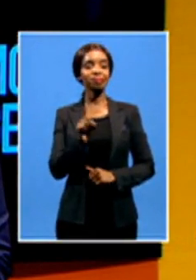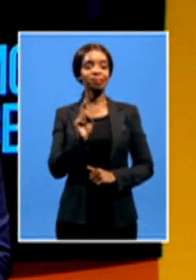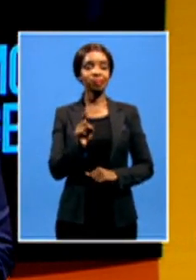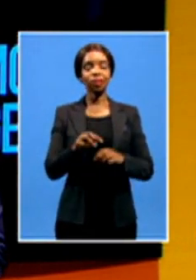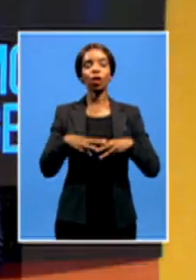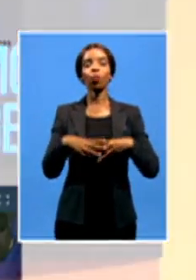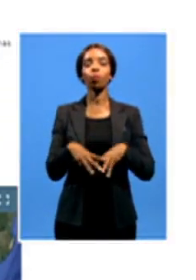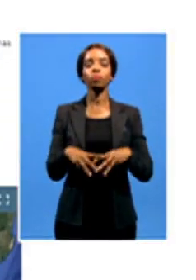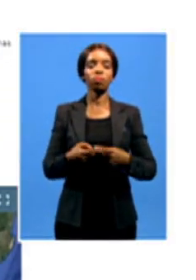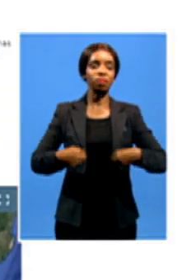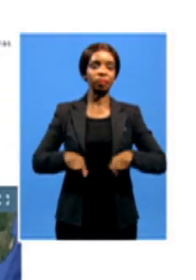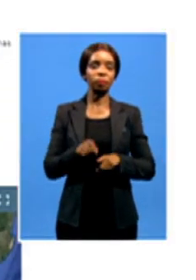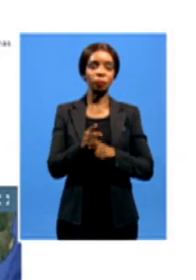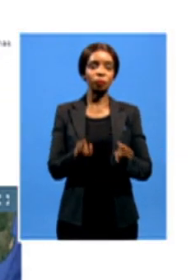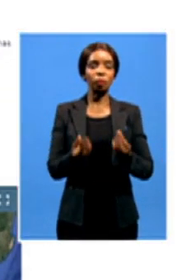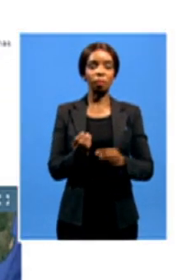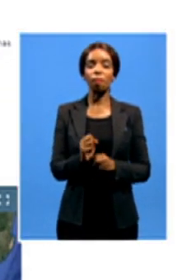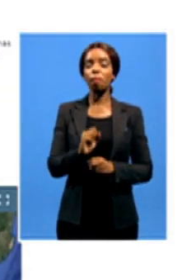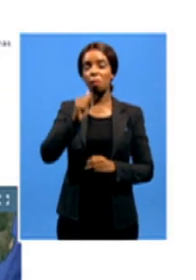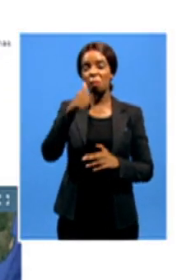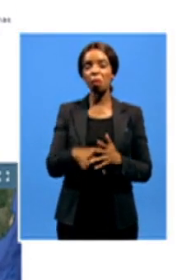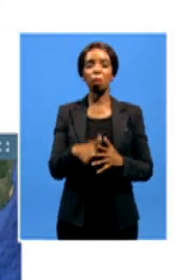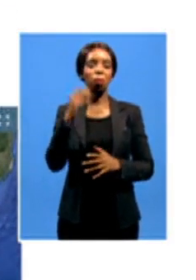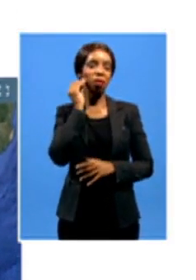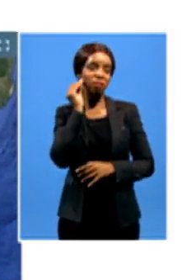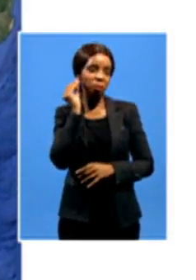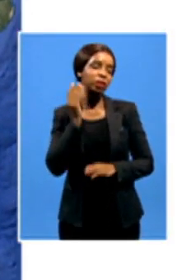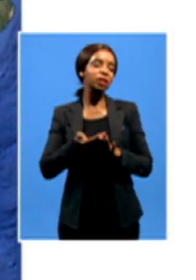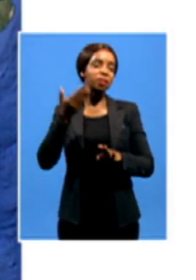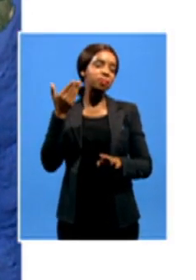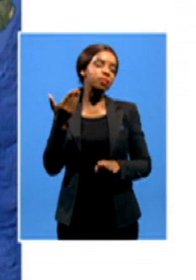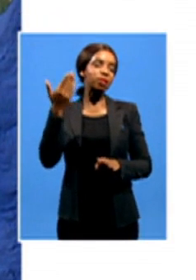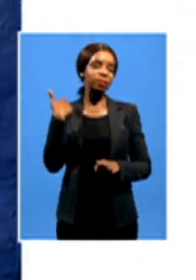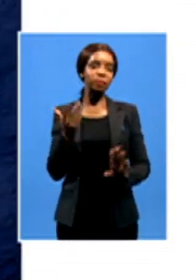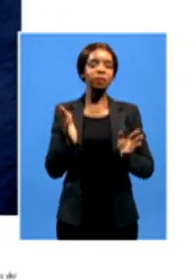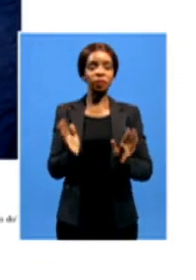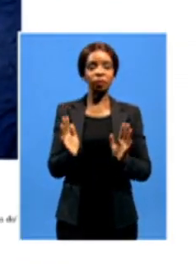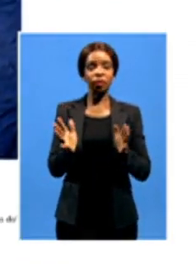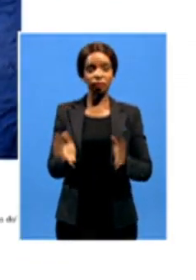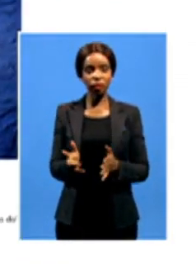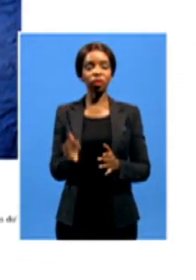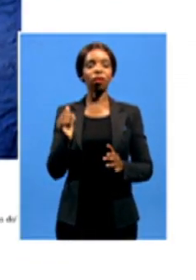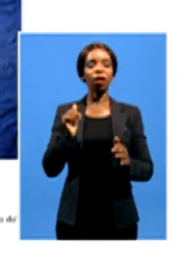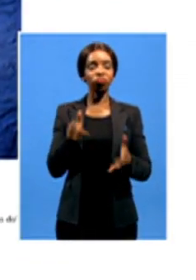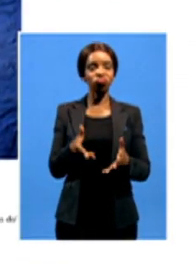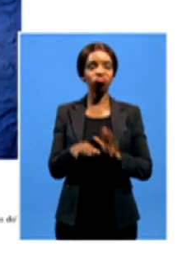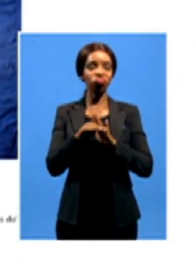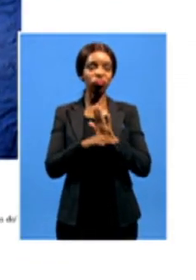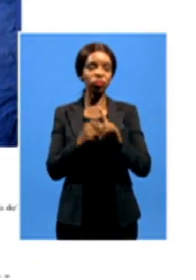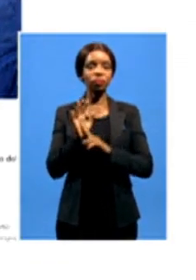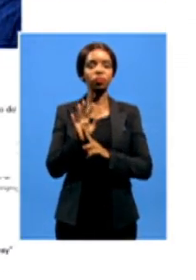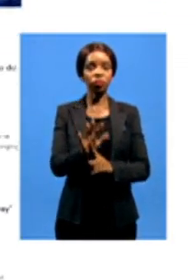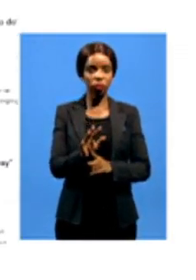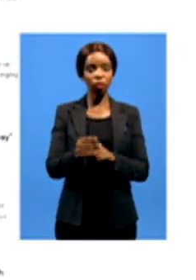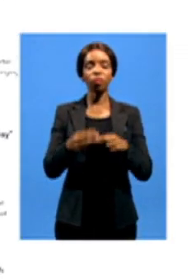our website. This is where you find all the information, previous episodes of Democracy Gauge. We've got all our profiles loaded onto our